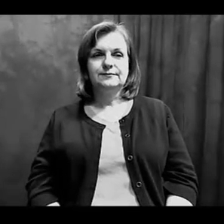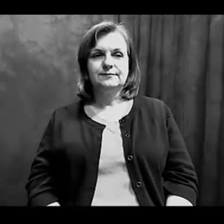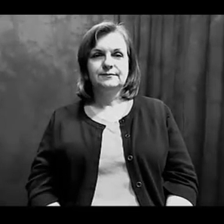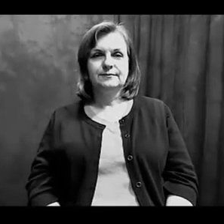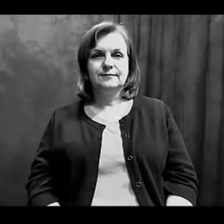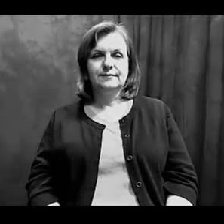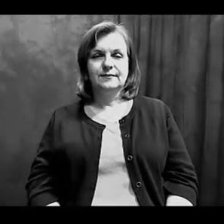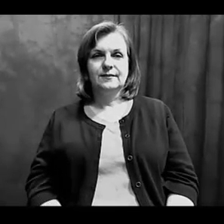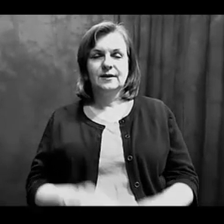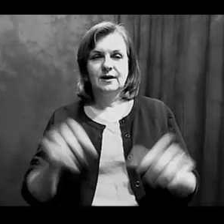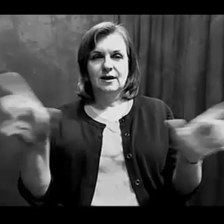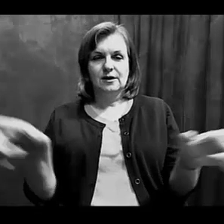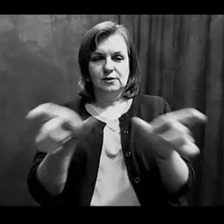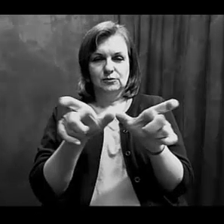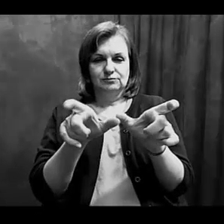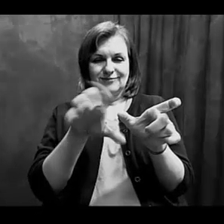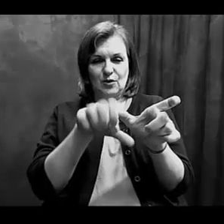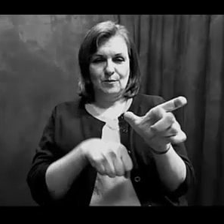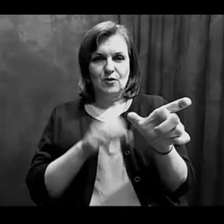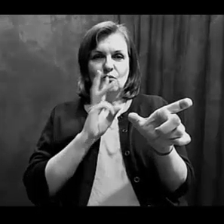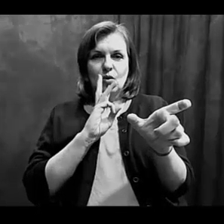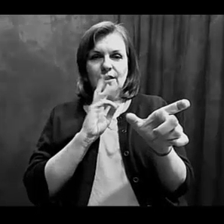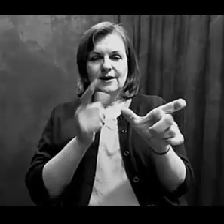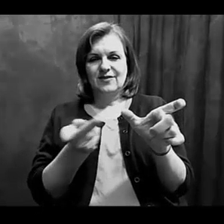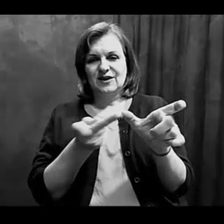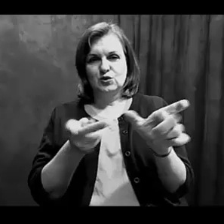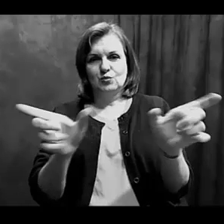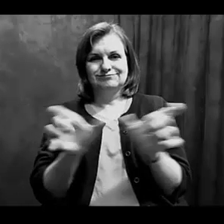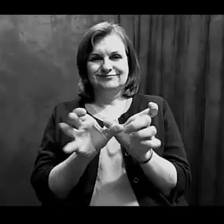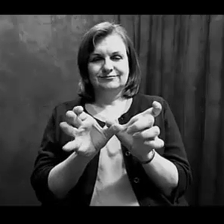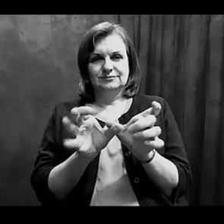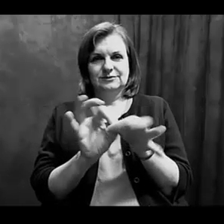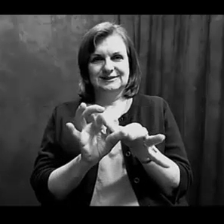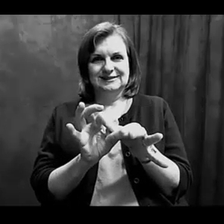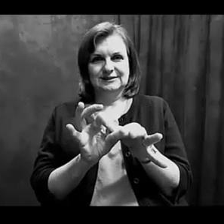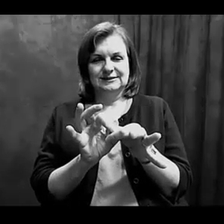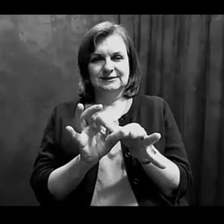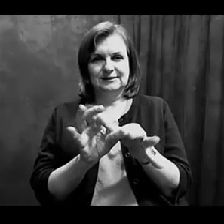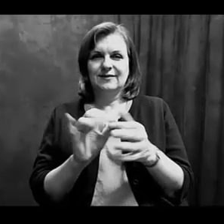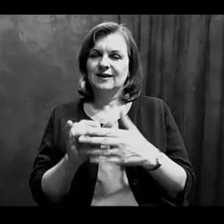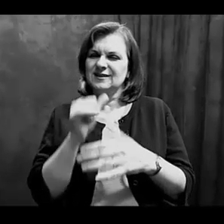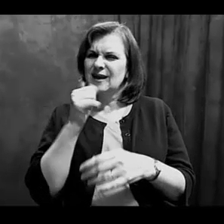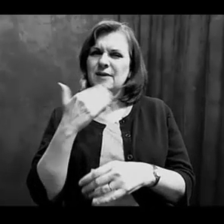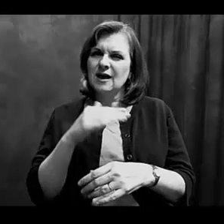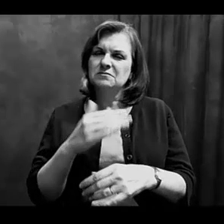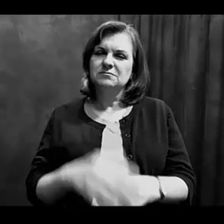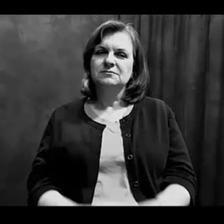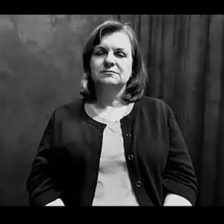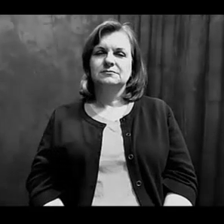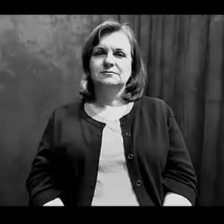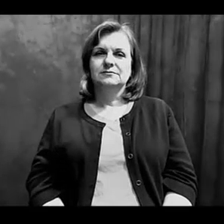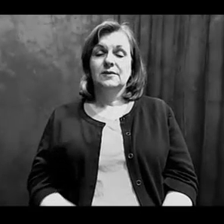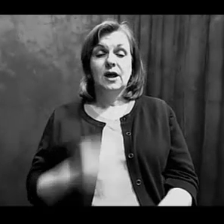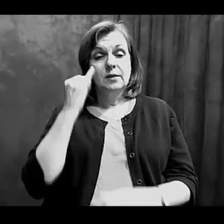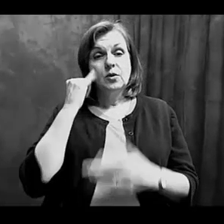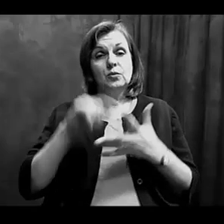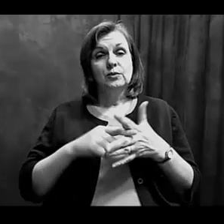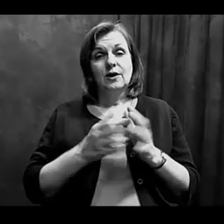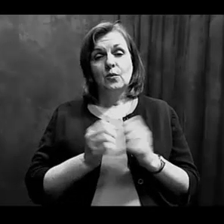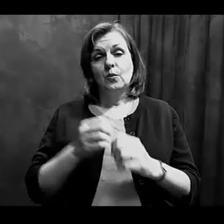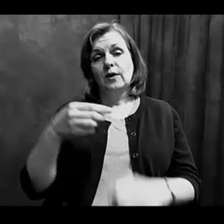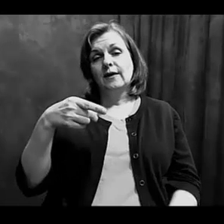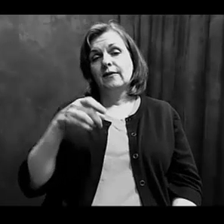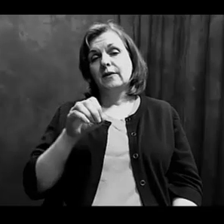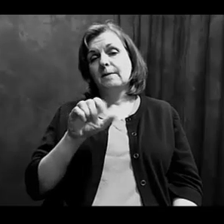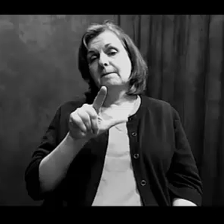to remember. Okay, when we do this, we remove water and they stick together. Okay, well that's